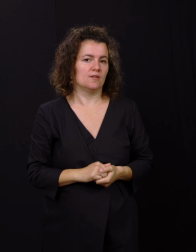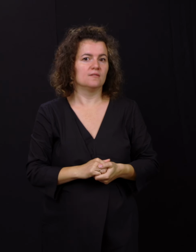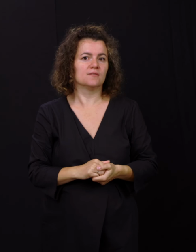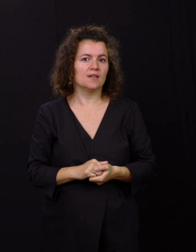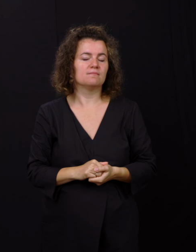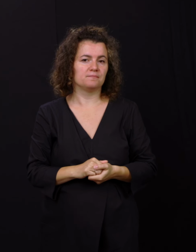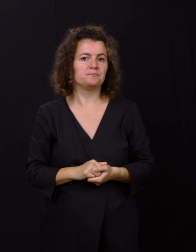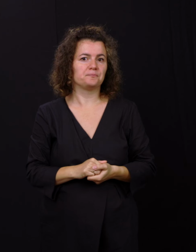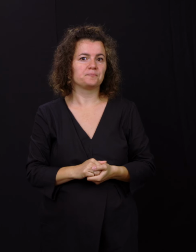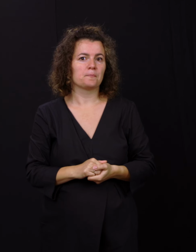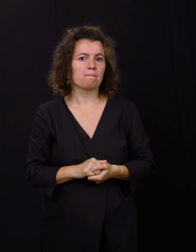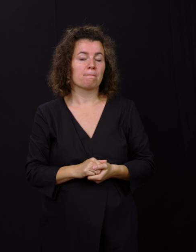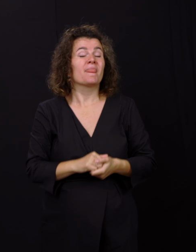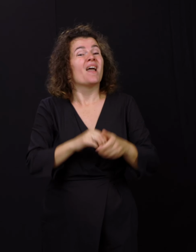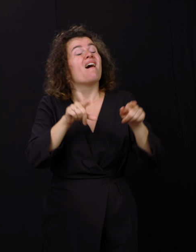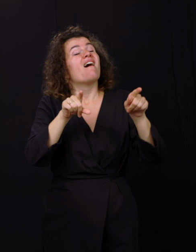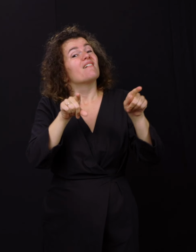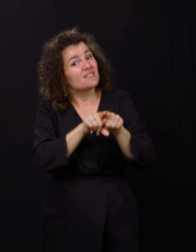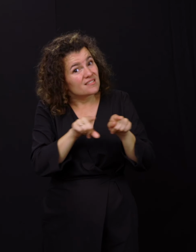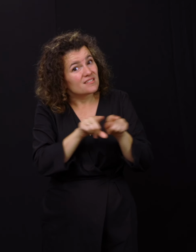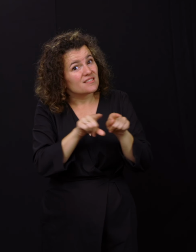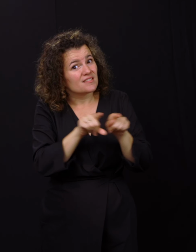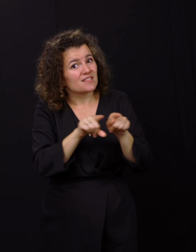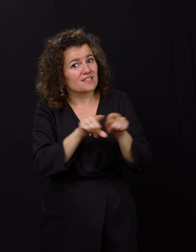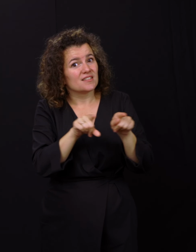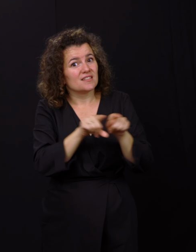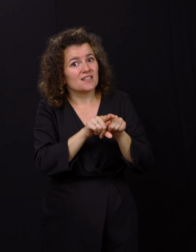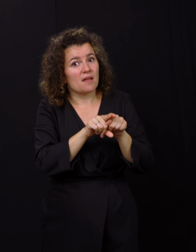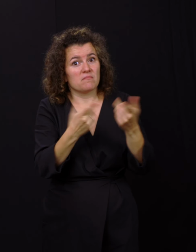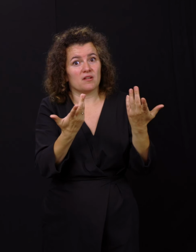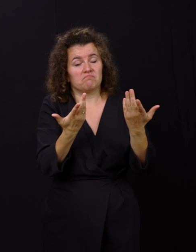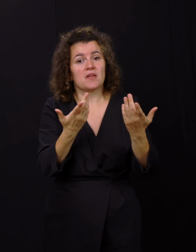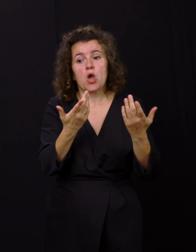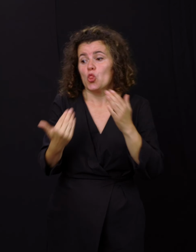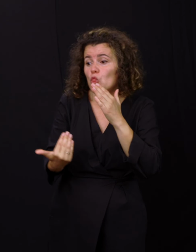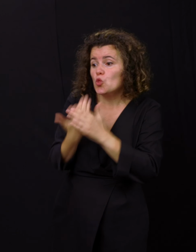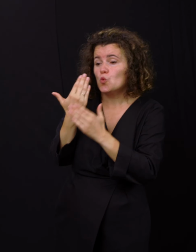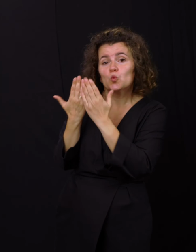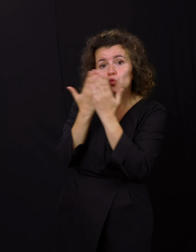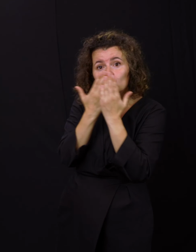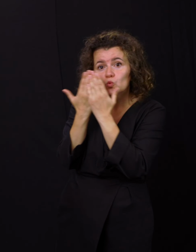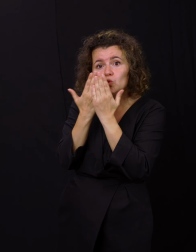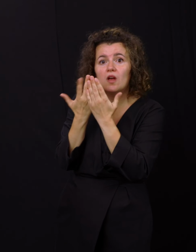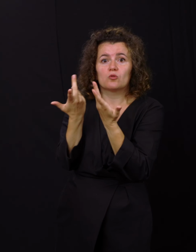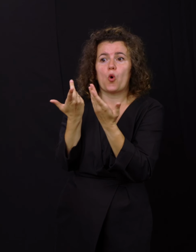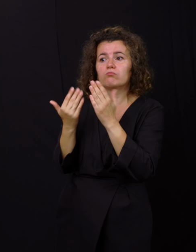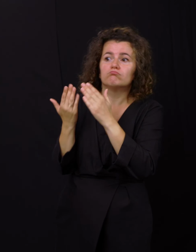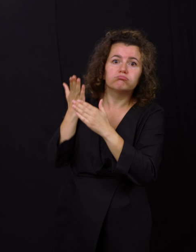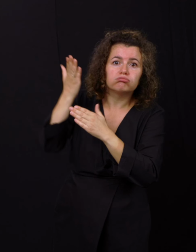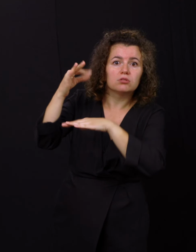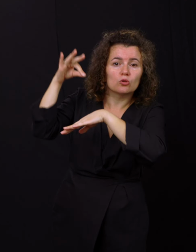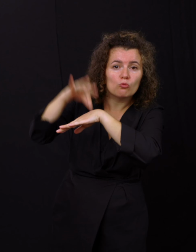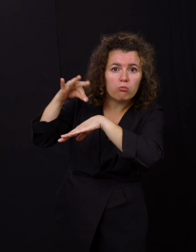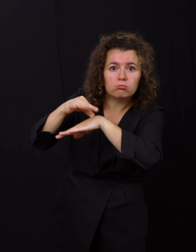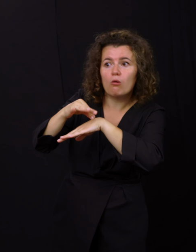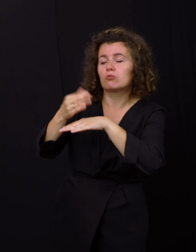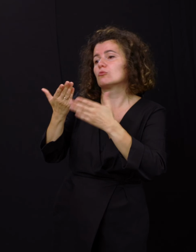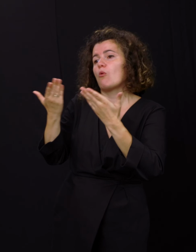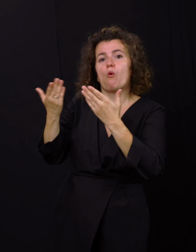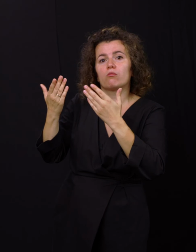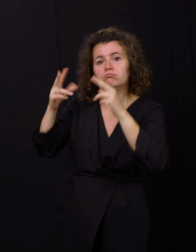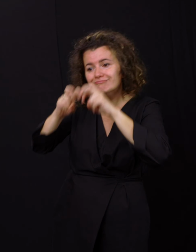meeting. And it's also important for our trainees, our students, our postdocs who are coming and presenting posters,